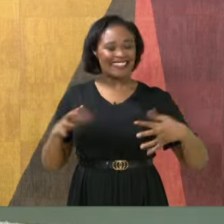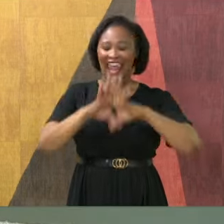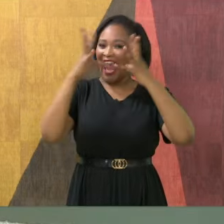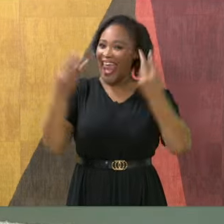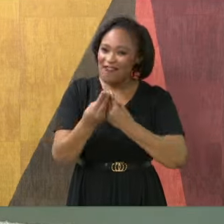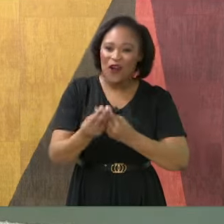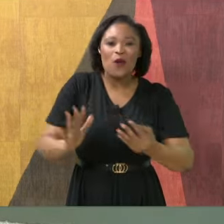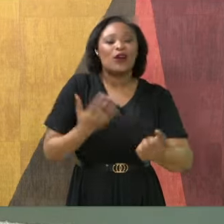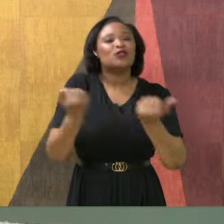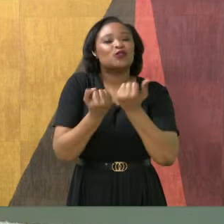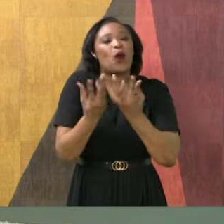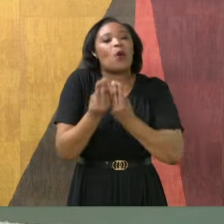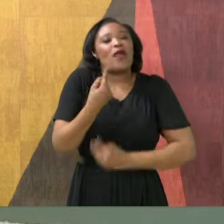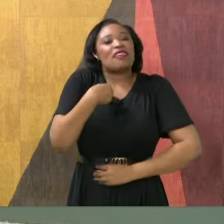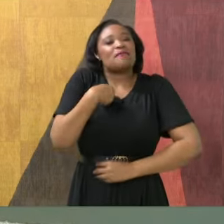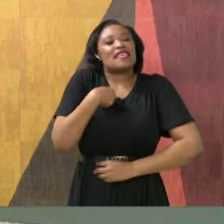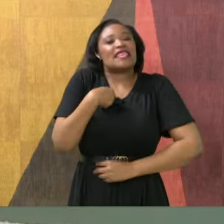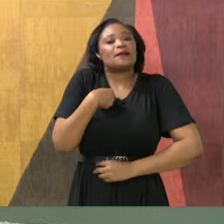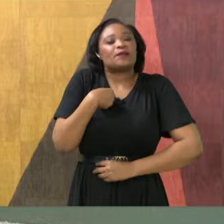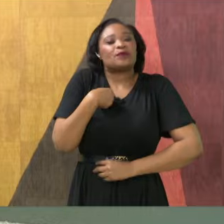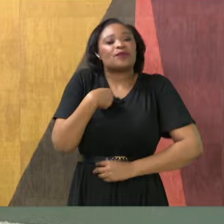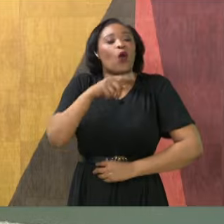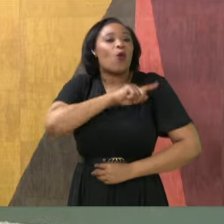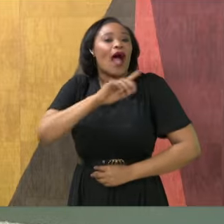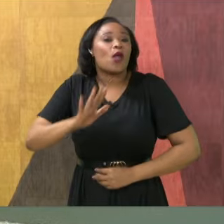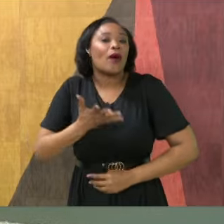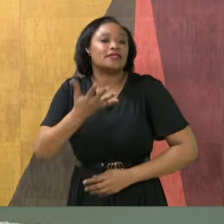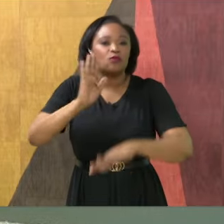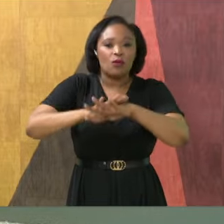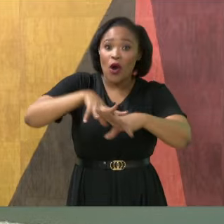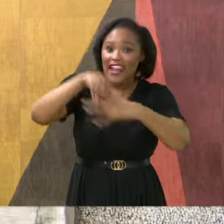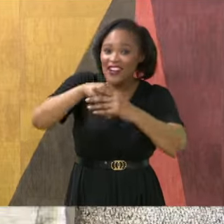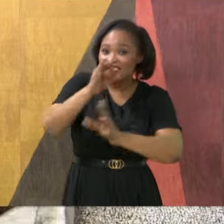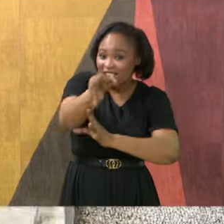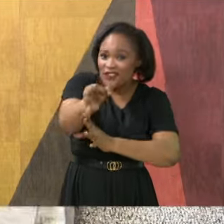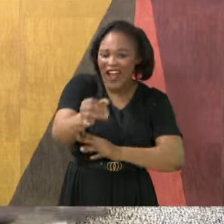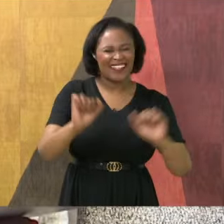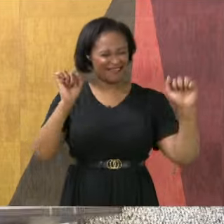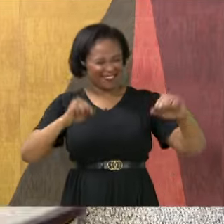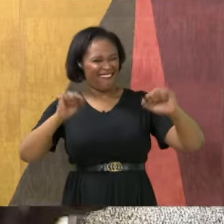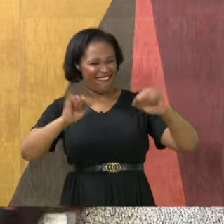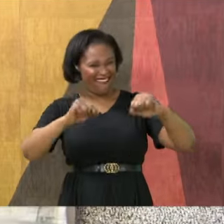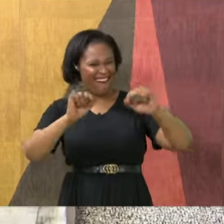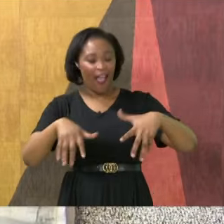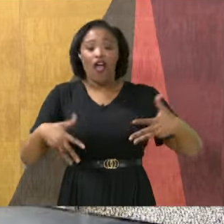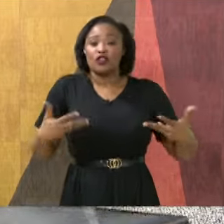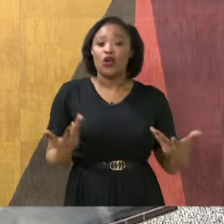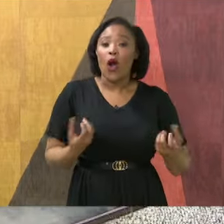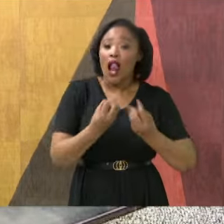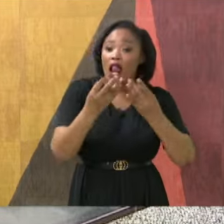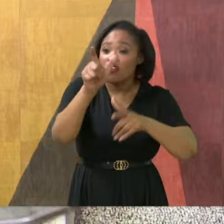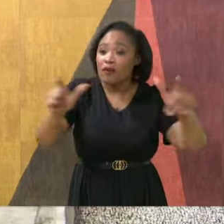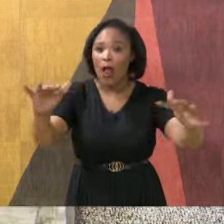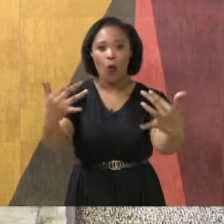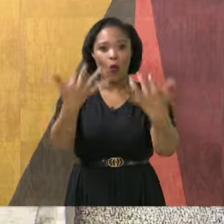wants to work with me to work towards that better and more inclusive future. Come on. And speaking of which, a lot of those people are watching